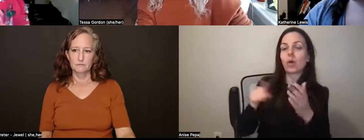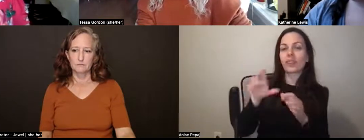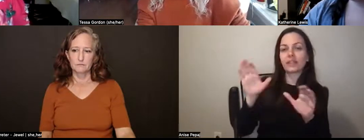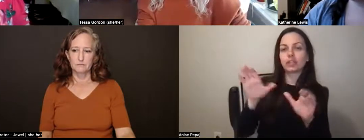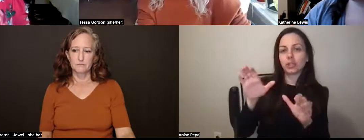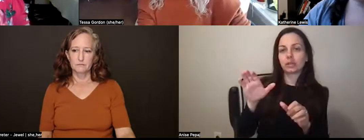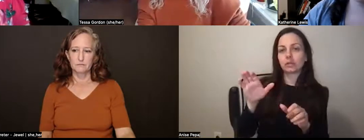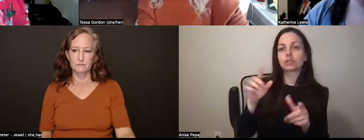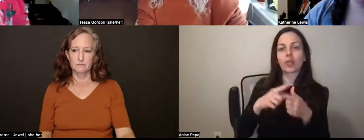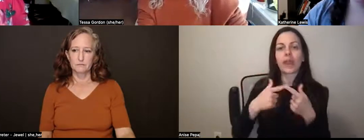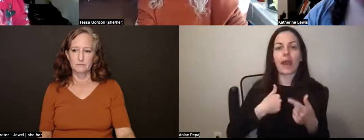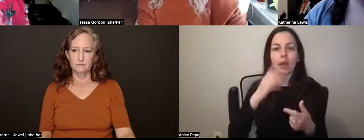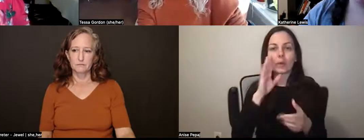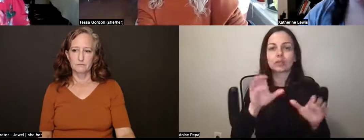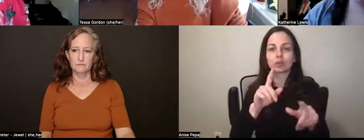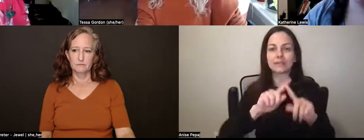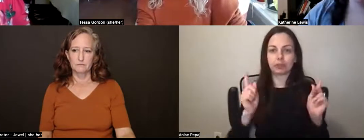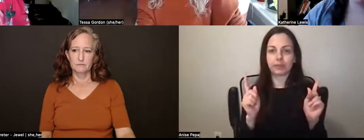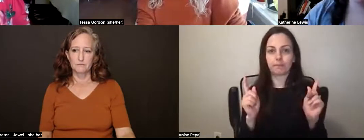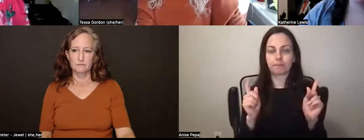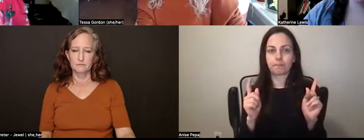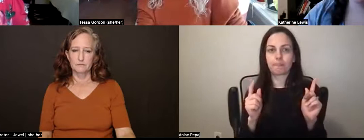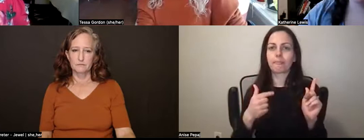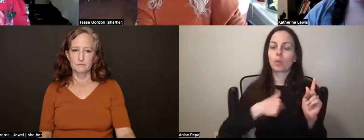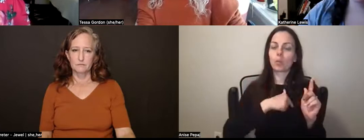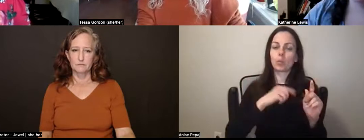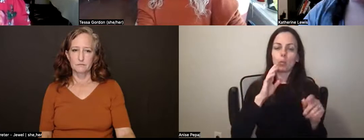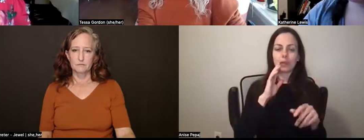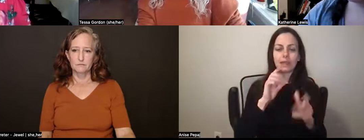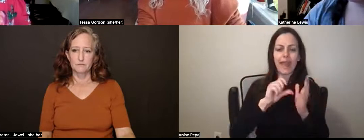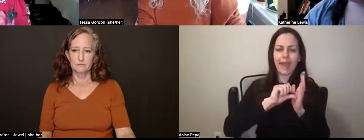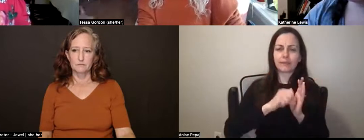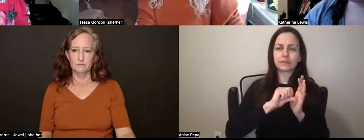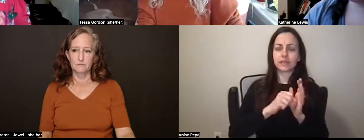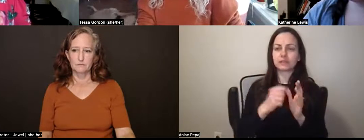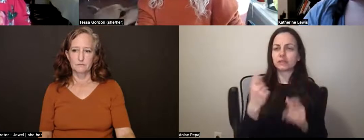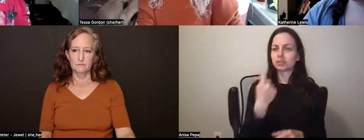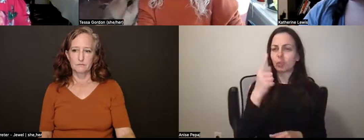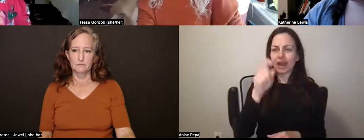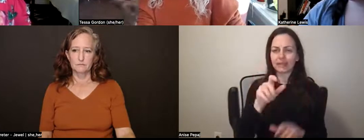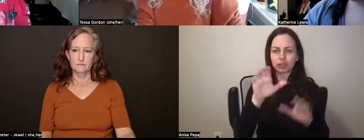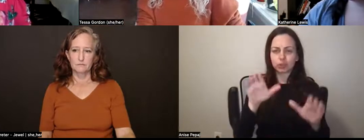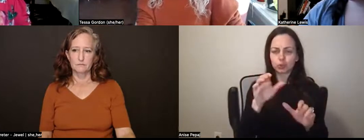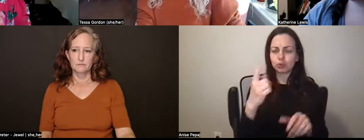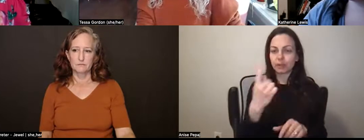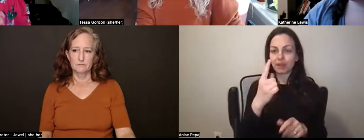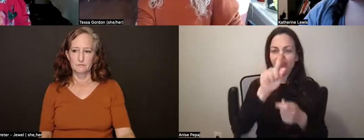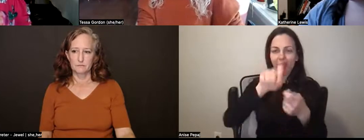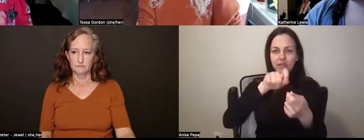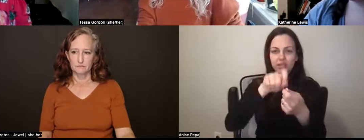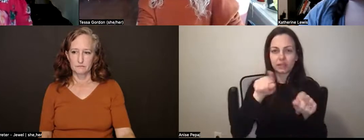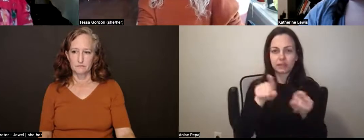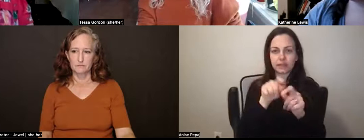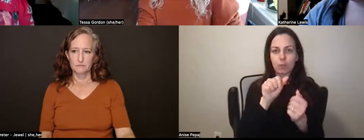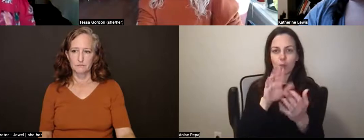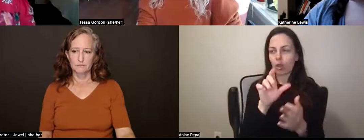do it differently. We put this emphasis on people that they have to do something the exact same way that someone else